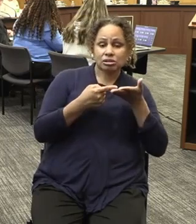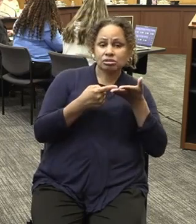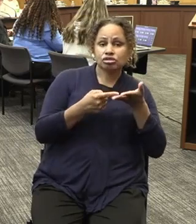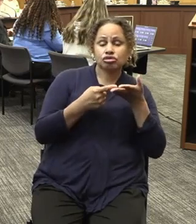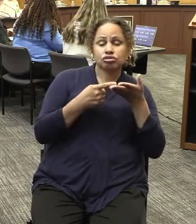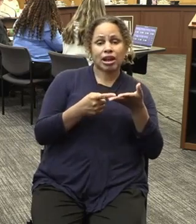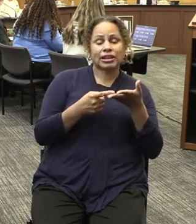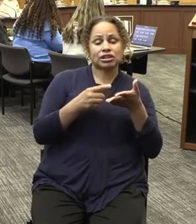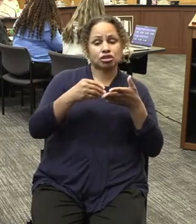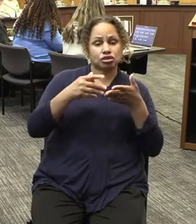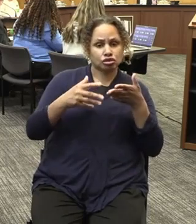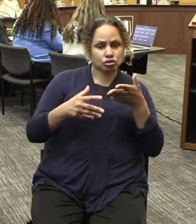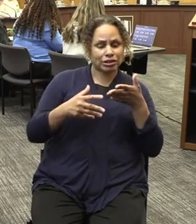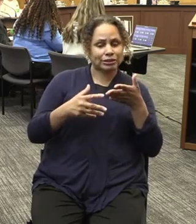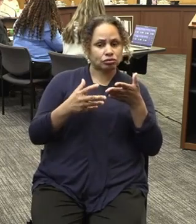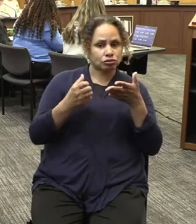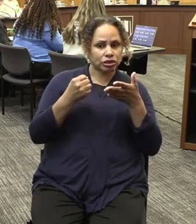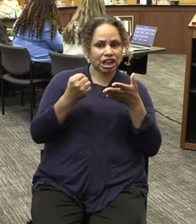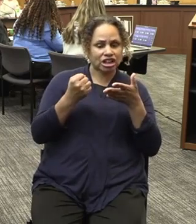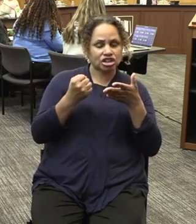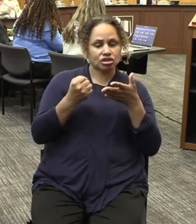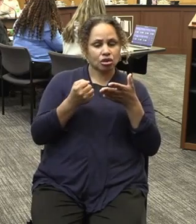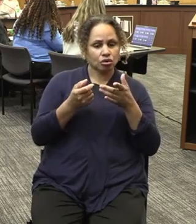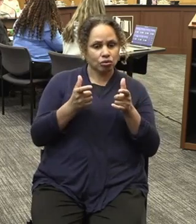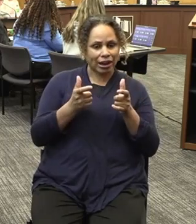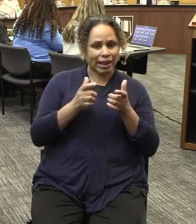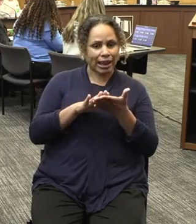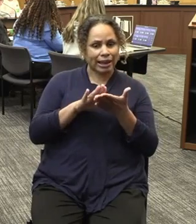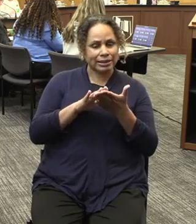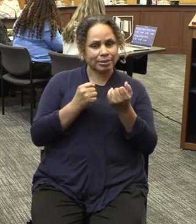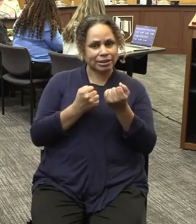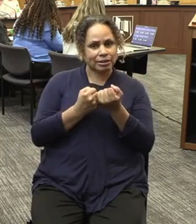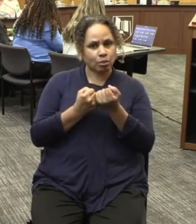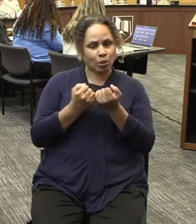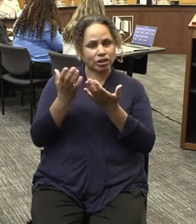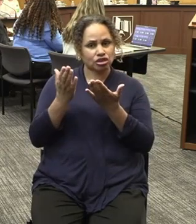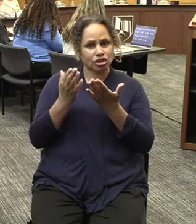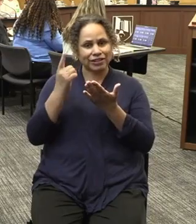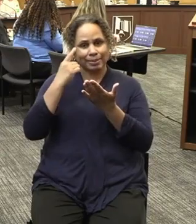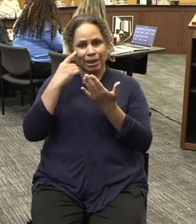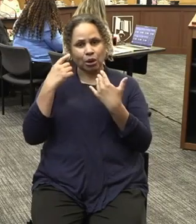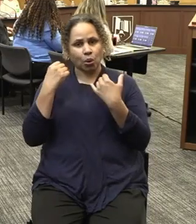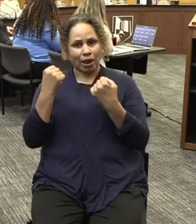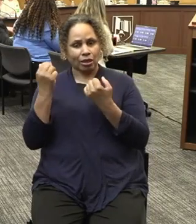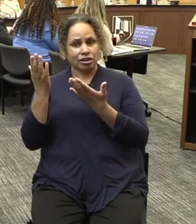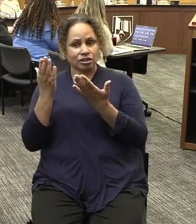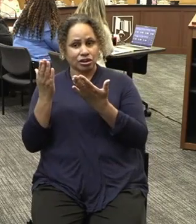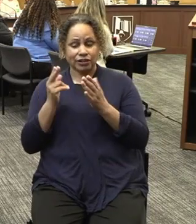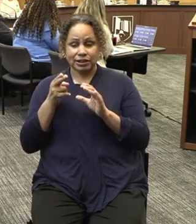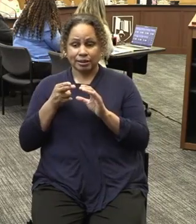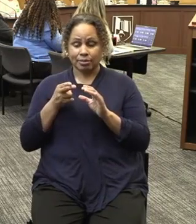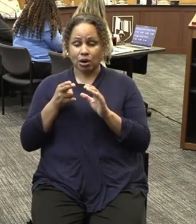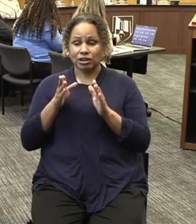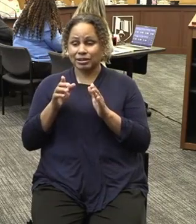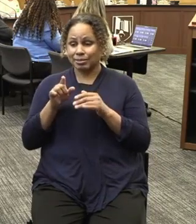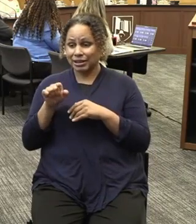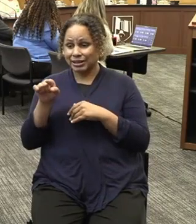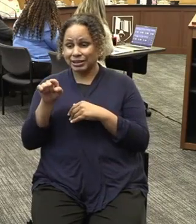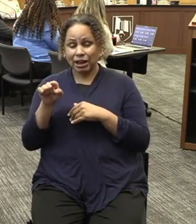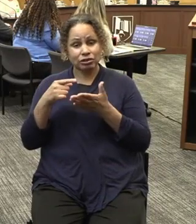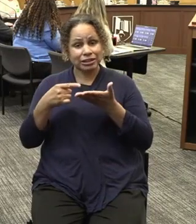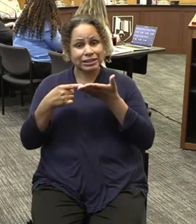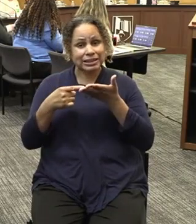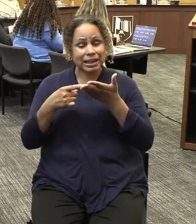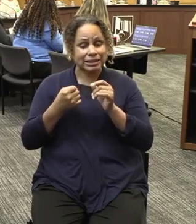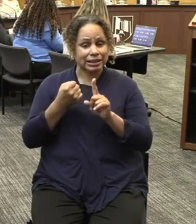rates, academic support services, and mental health resources. Participants discussed the impact mental